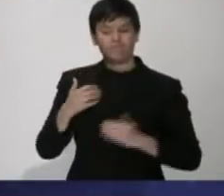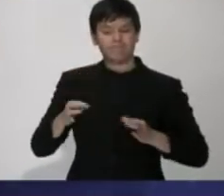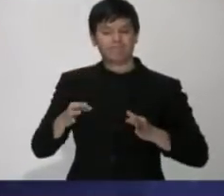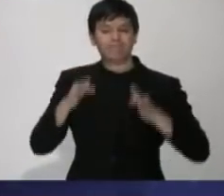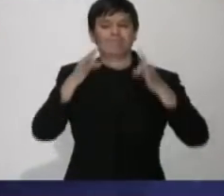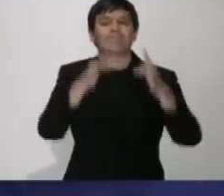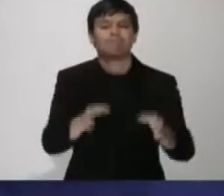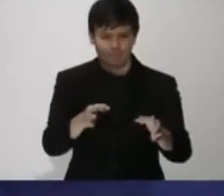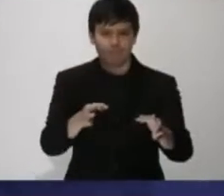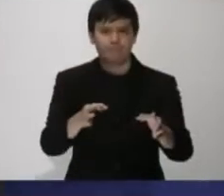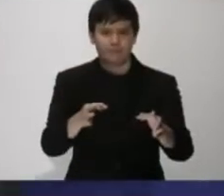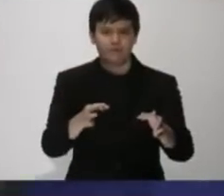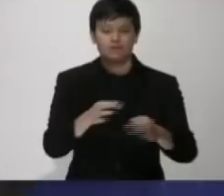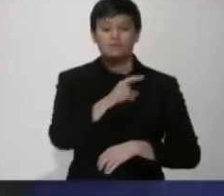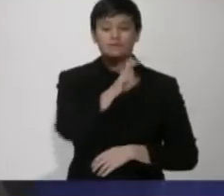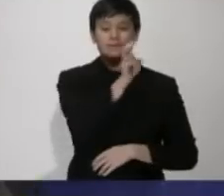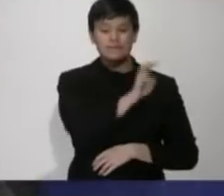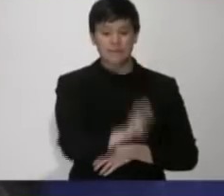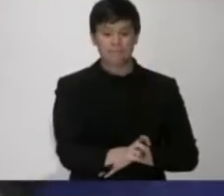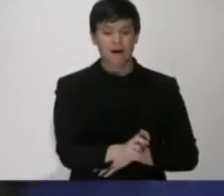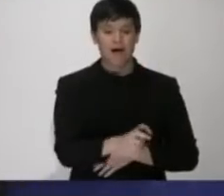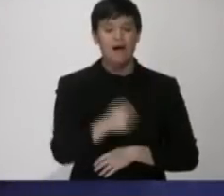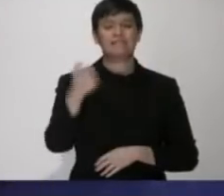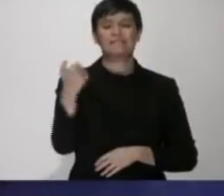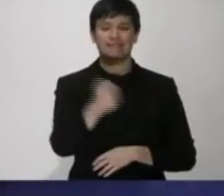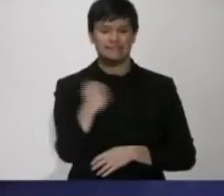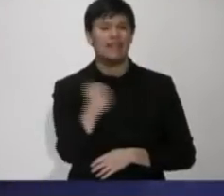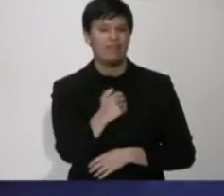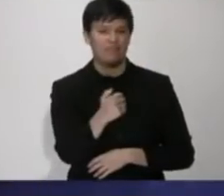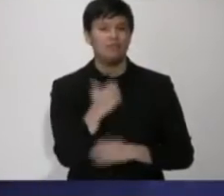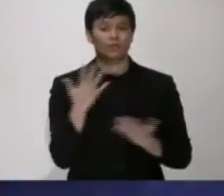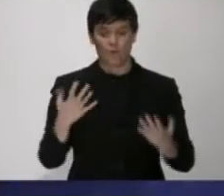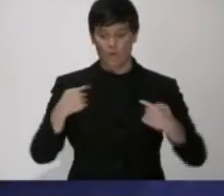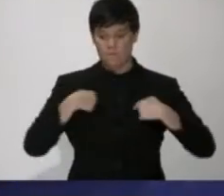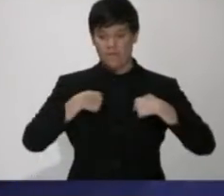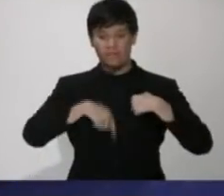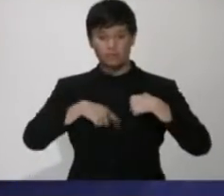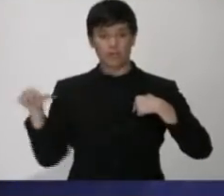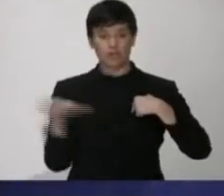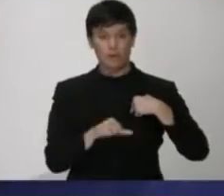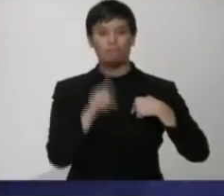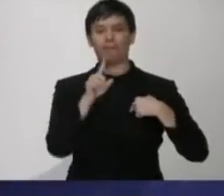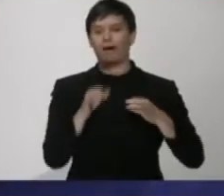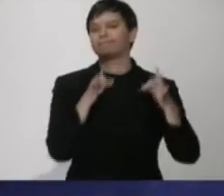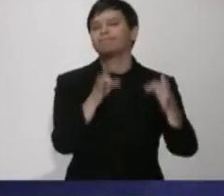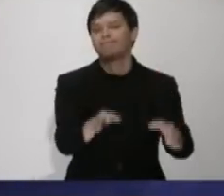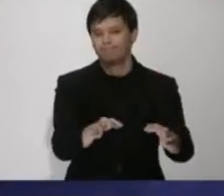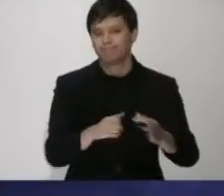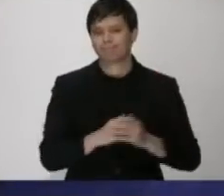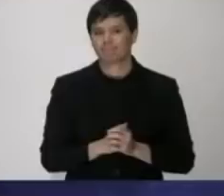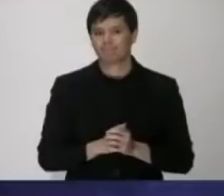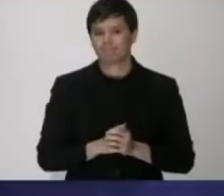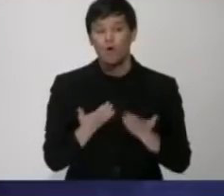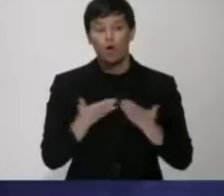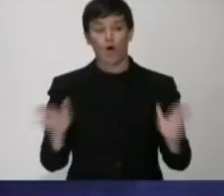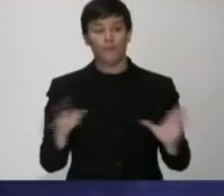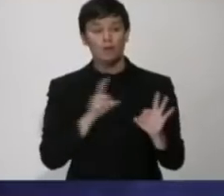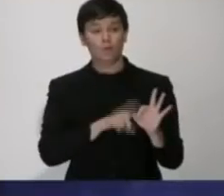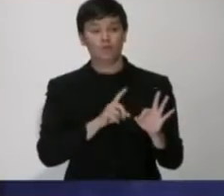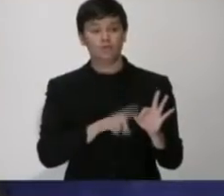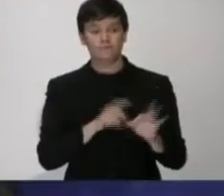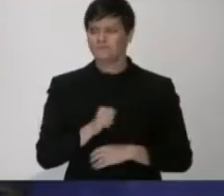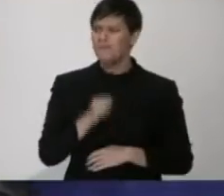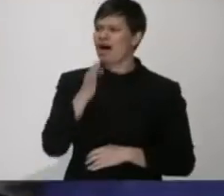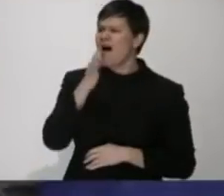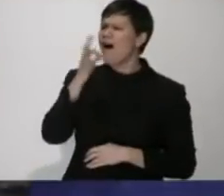16th. Happy to take your questions. So why did you make it a 40% drop in revenue rather than the earlier